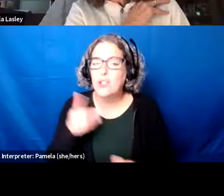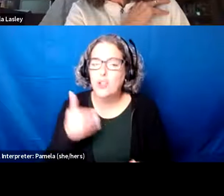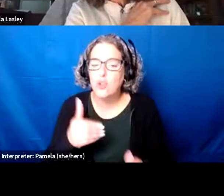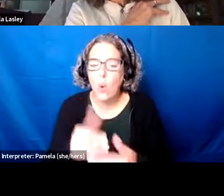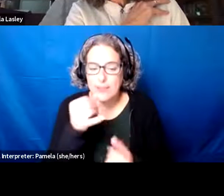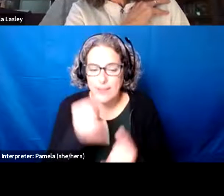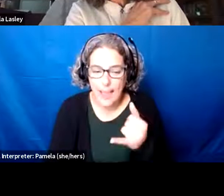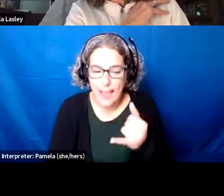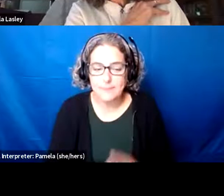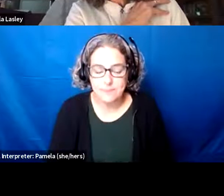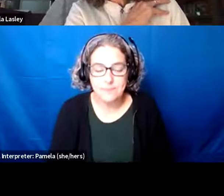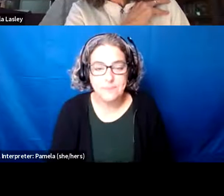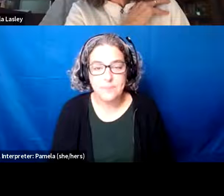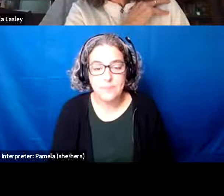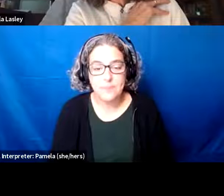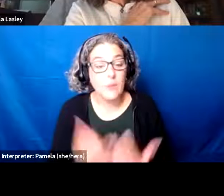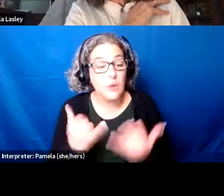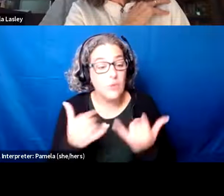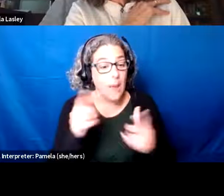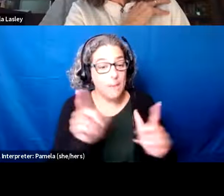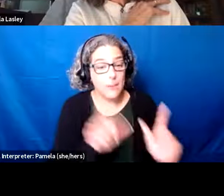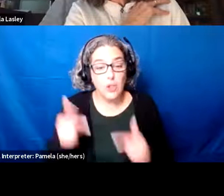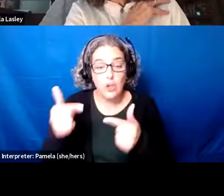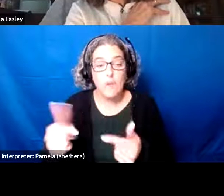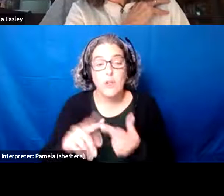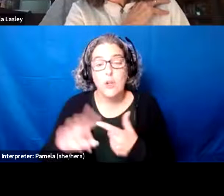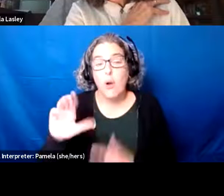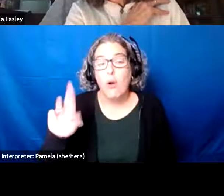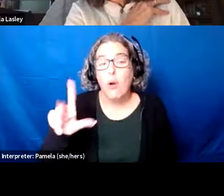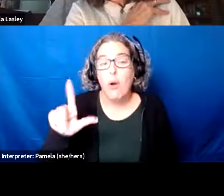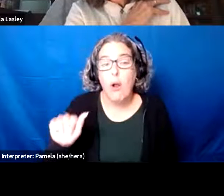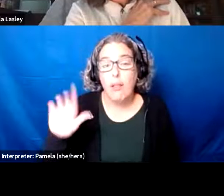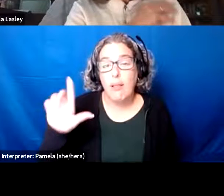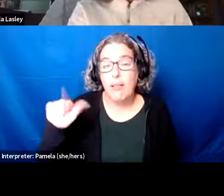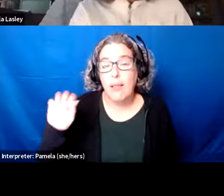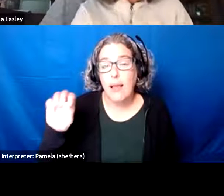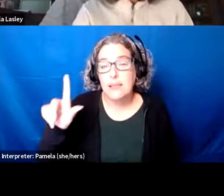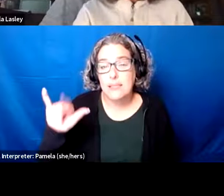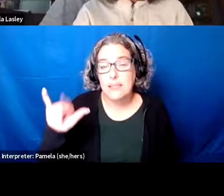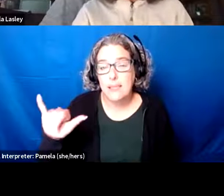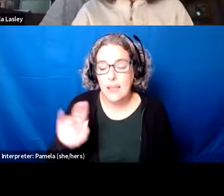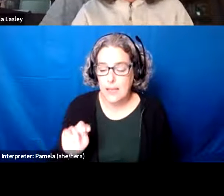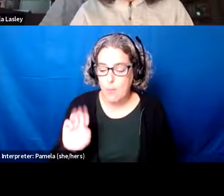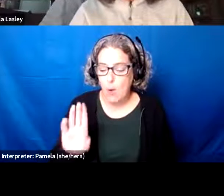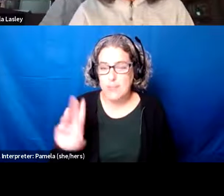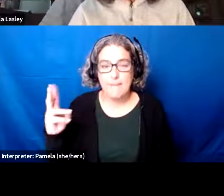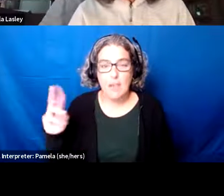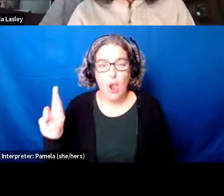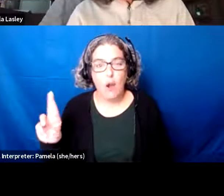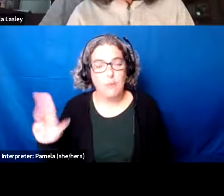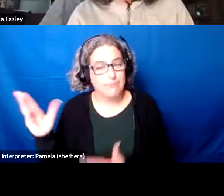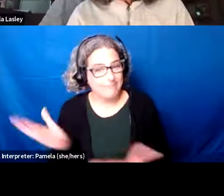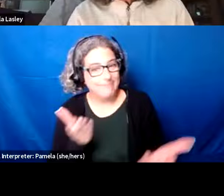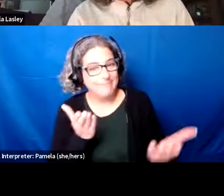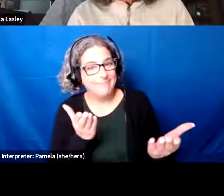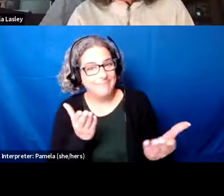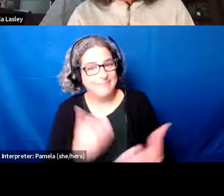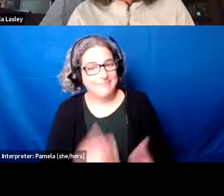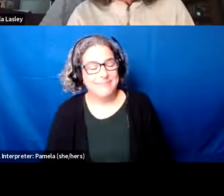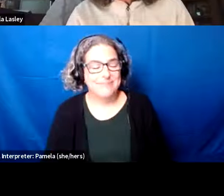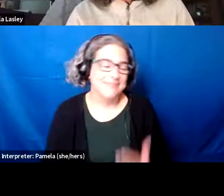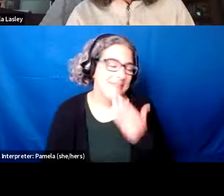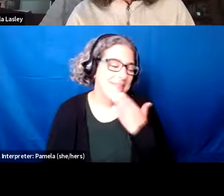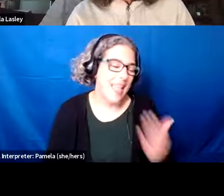so at this point, I'm going to turn over to Carla Lastly from Nebraska VR, and she can start her presentation. So take it away, Carla. Thanks,